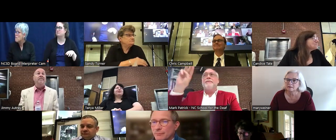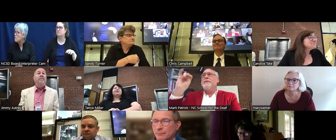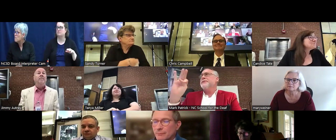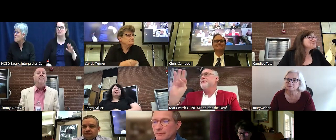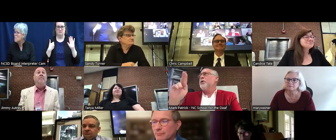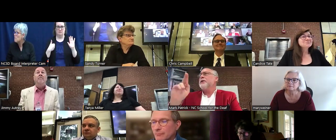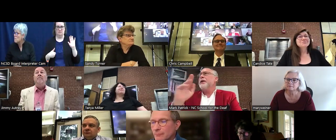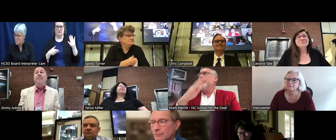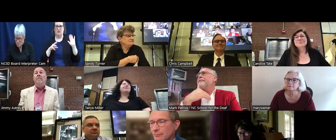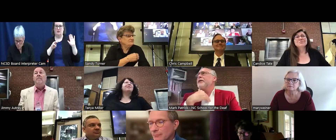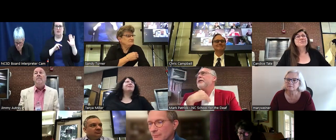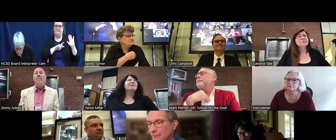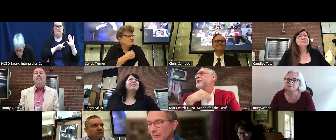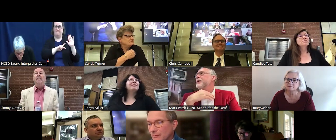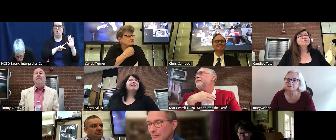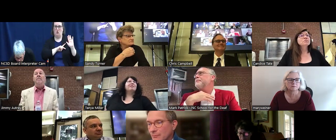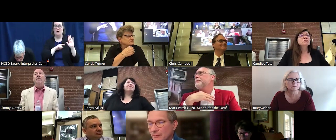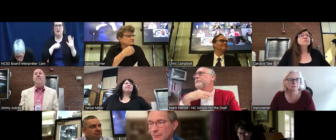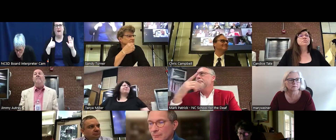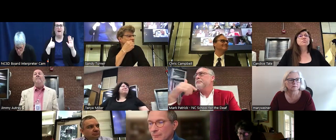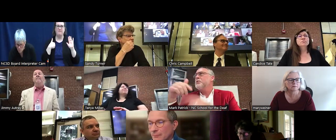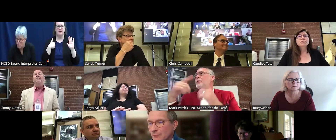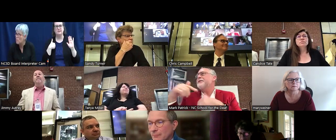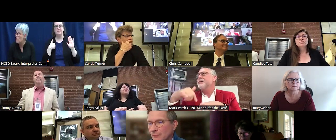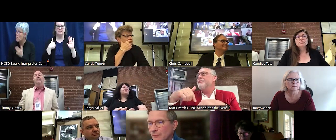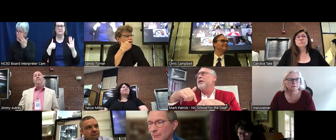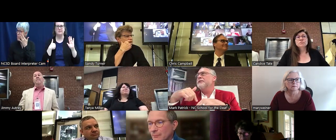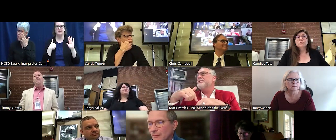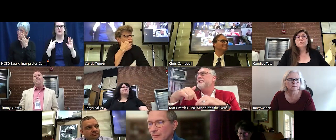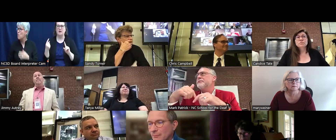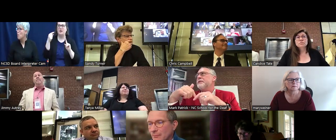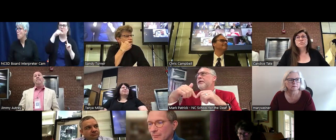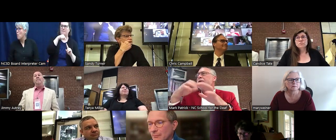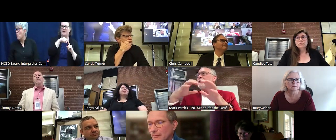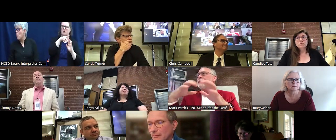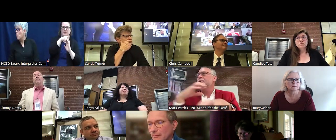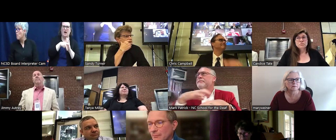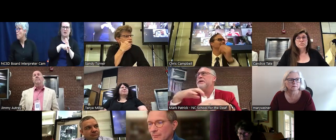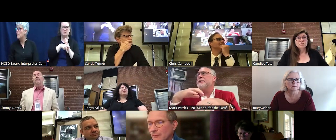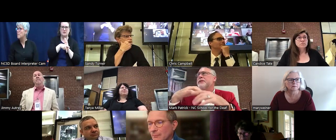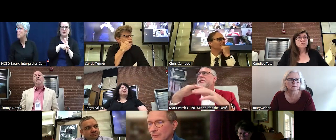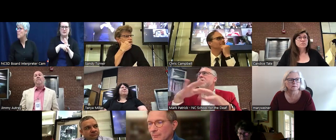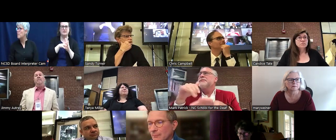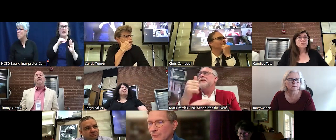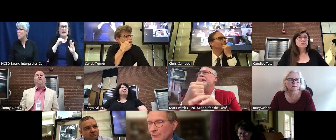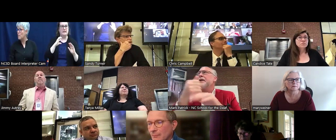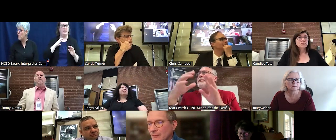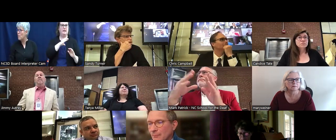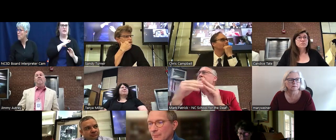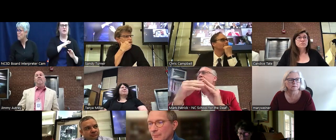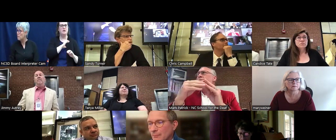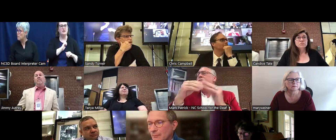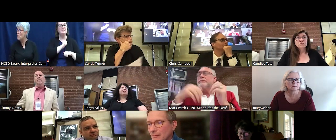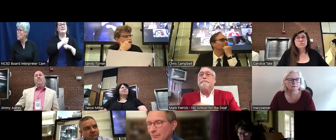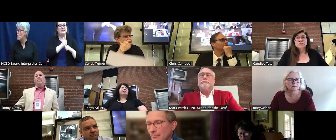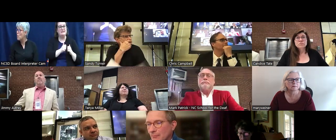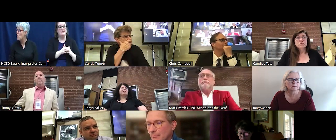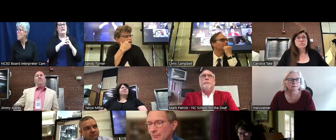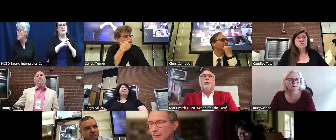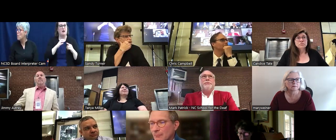And this is Mark, and I have a kind of going back to the policies and the committees, setting up